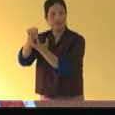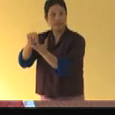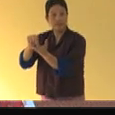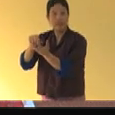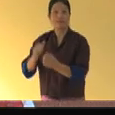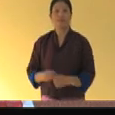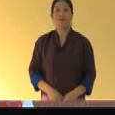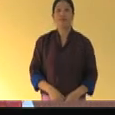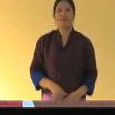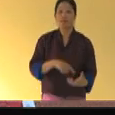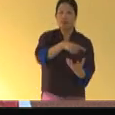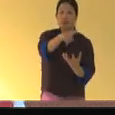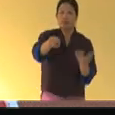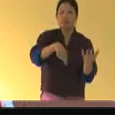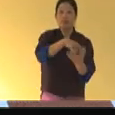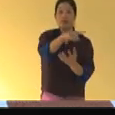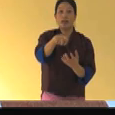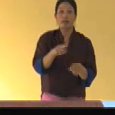over 40 species of bees,